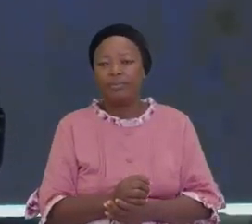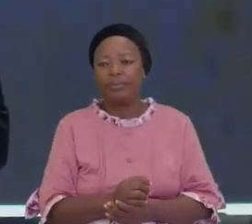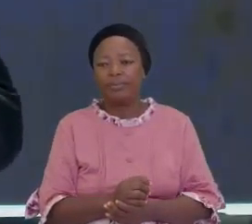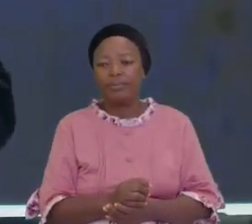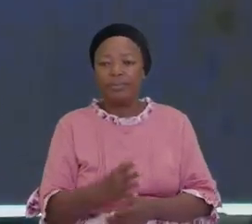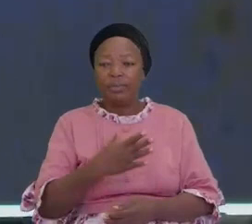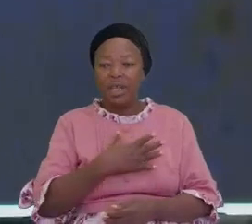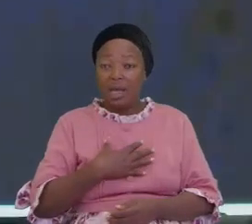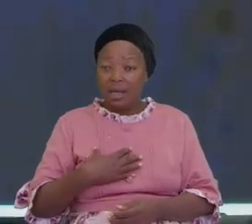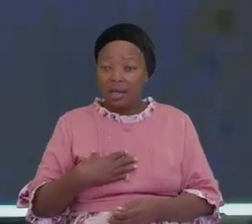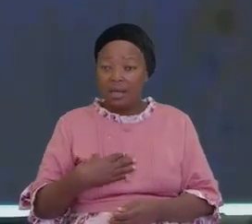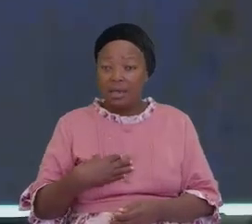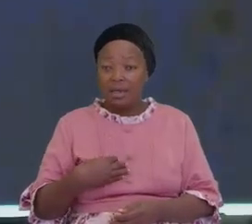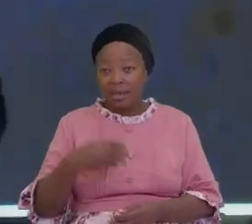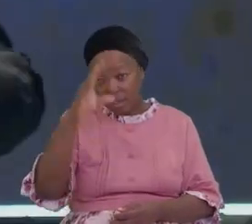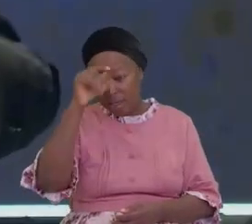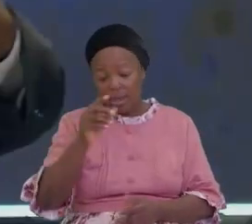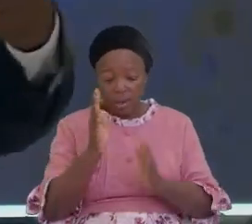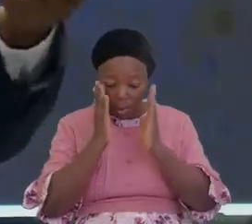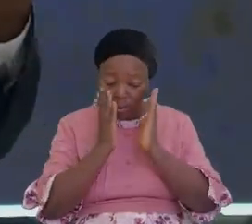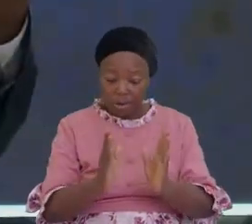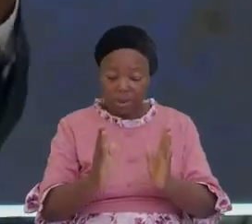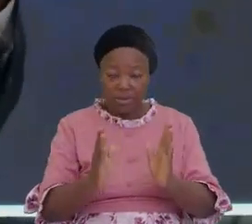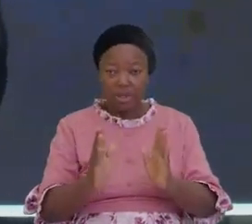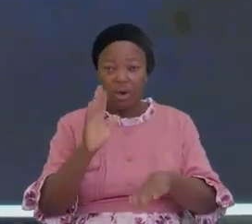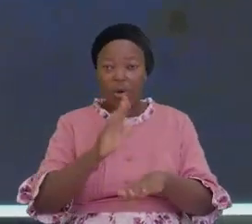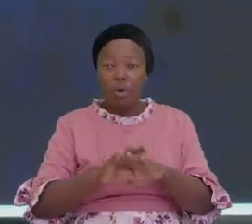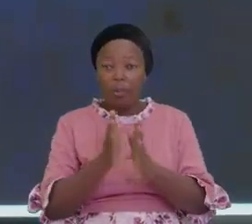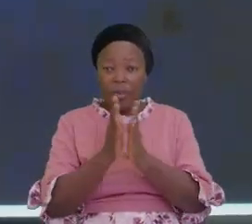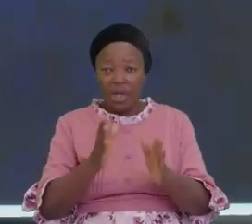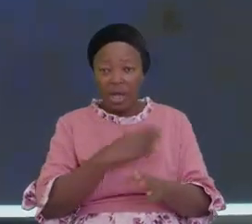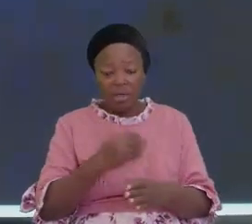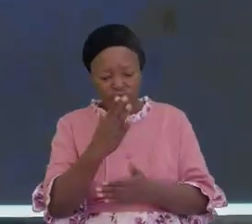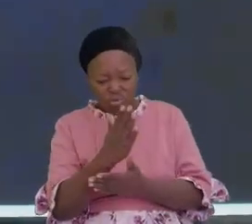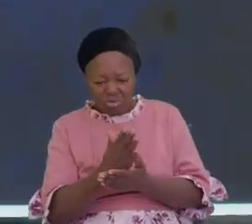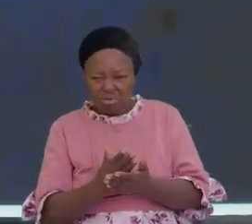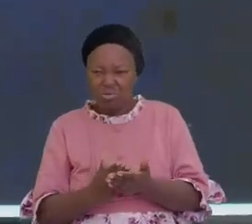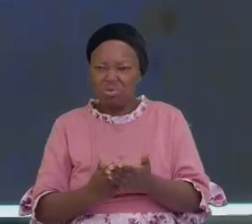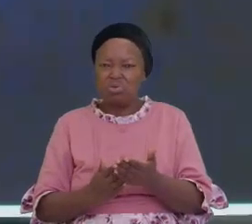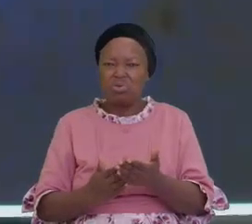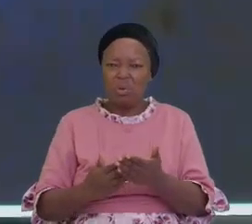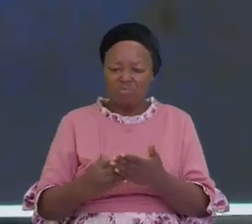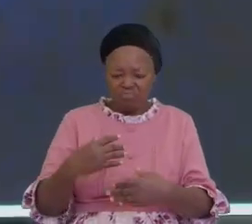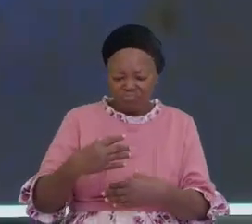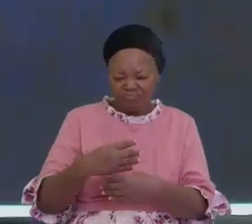And I concentrated on prayer and on some models of